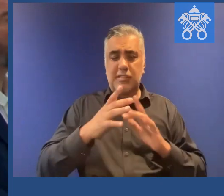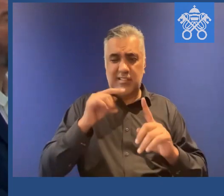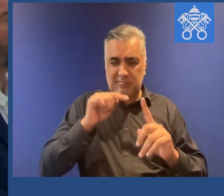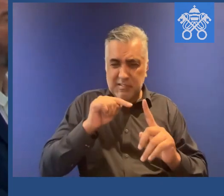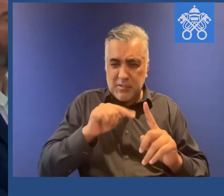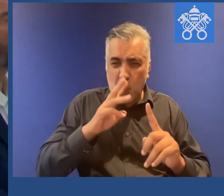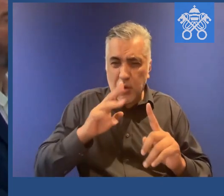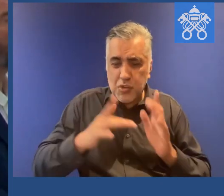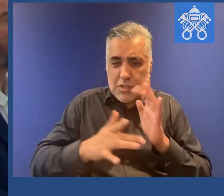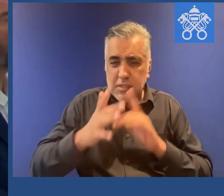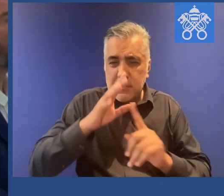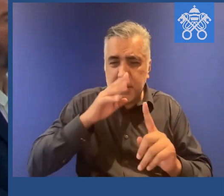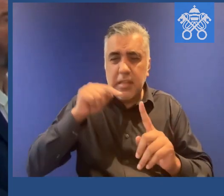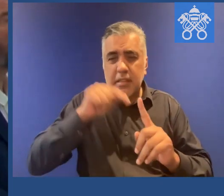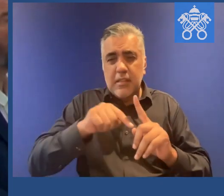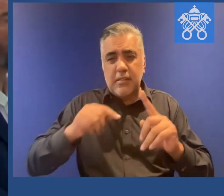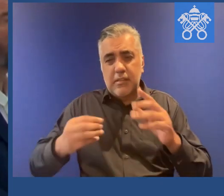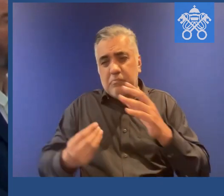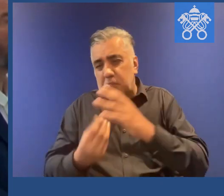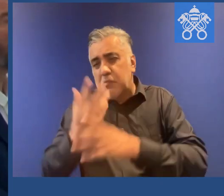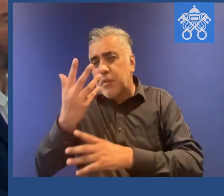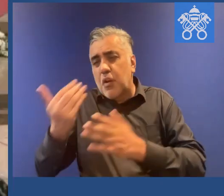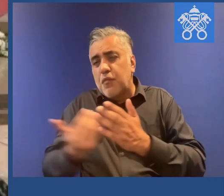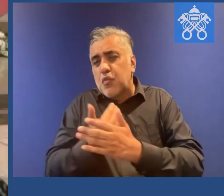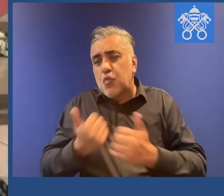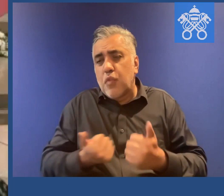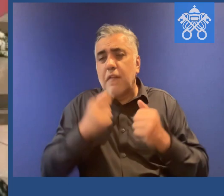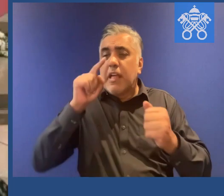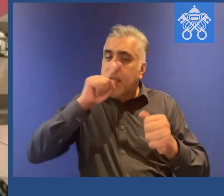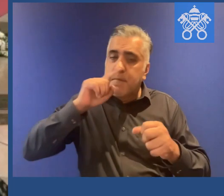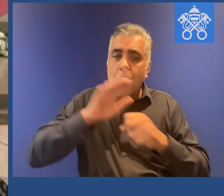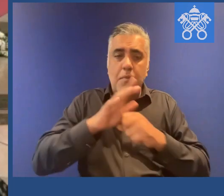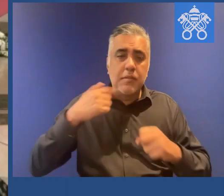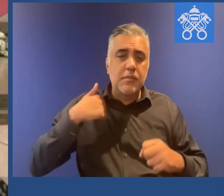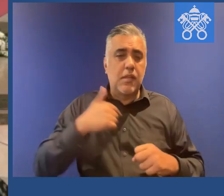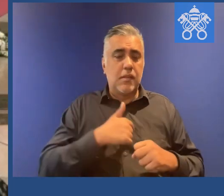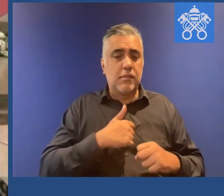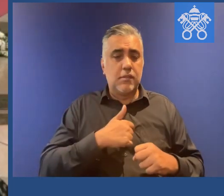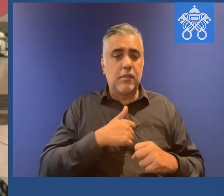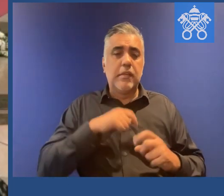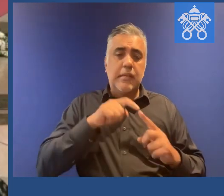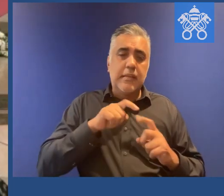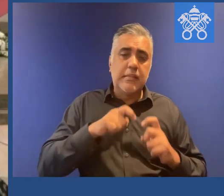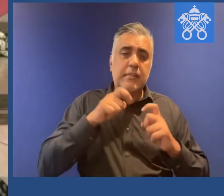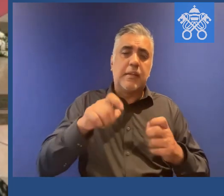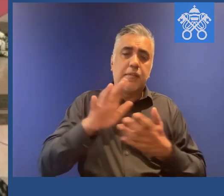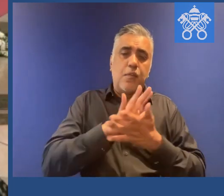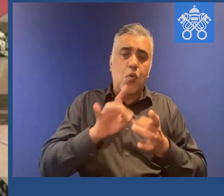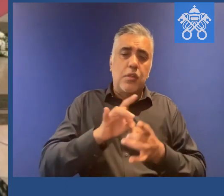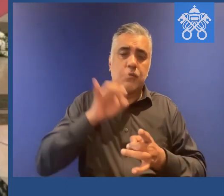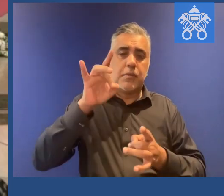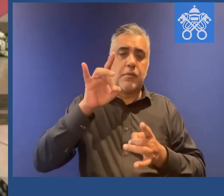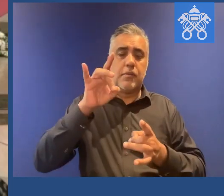speaks. This is the wellspring of new life that he promises us. It is the gift of the Holy